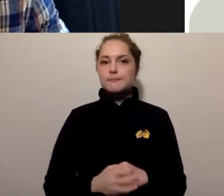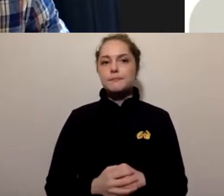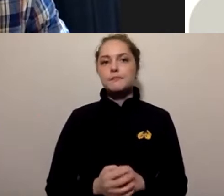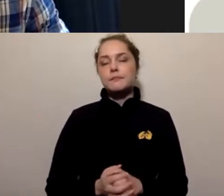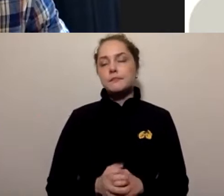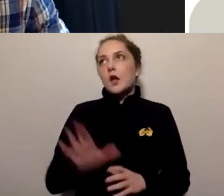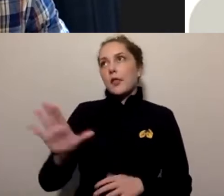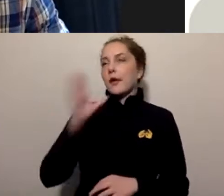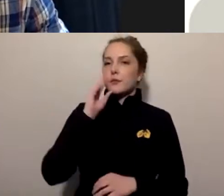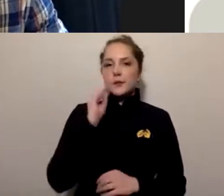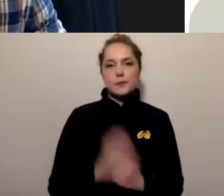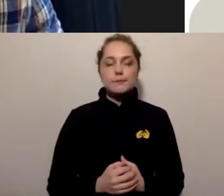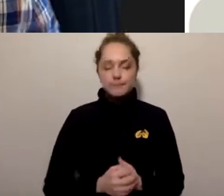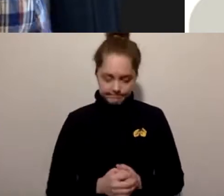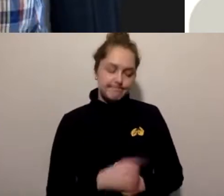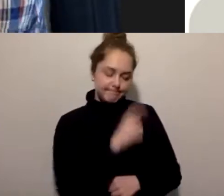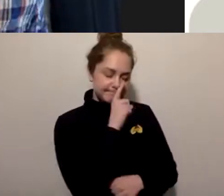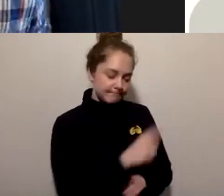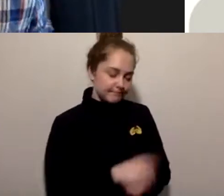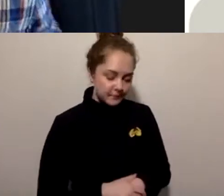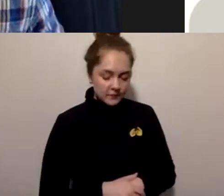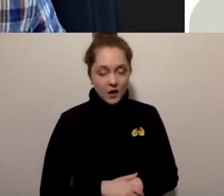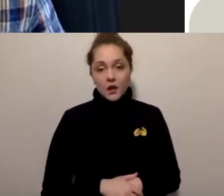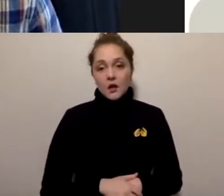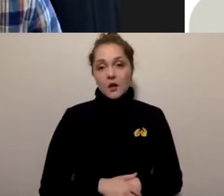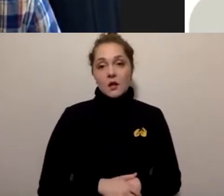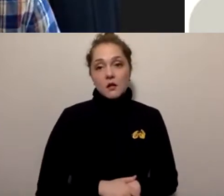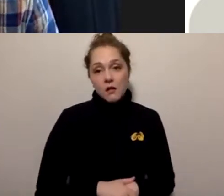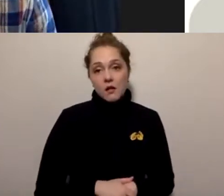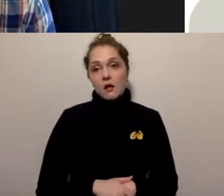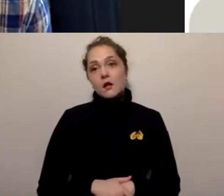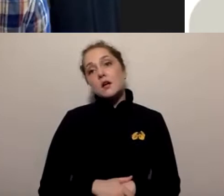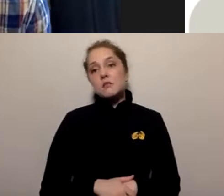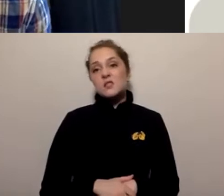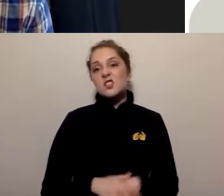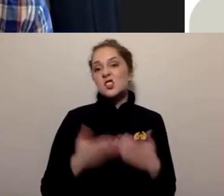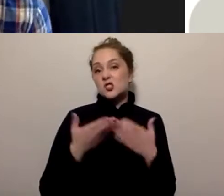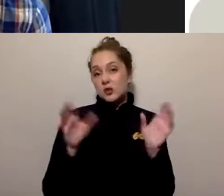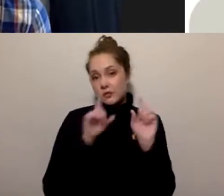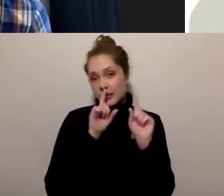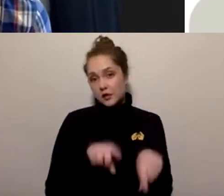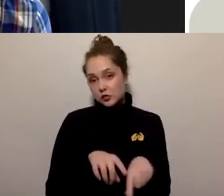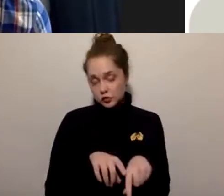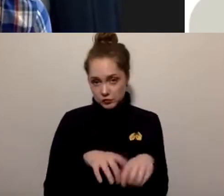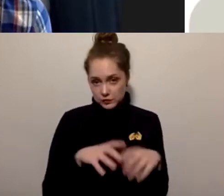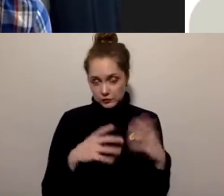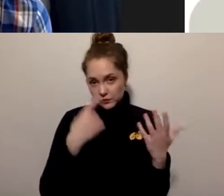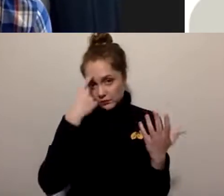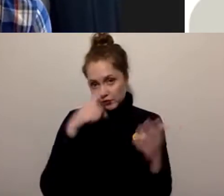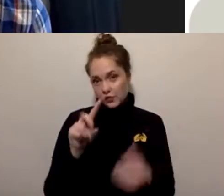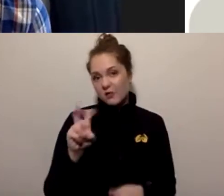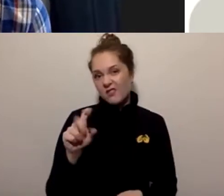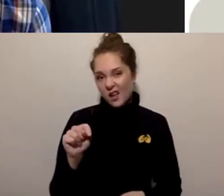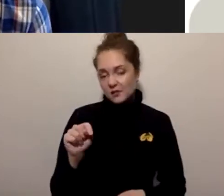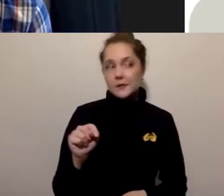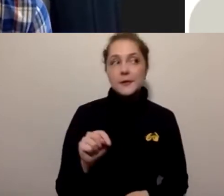what they're going through. Sure. Well, this is just going to be a general answer for veterans overall. I